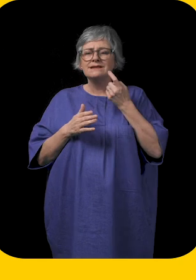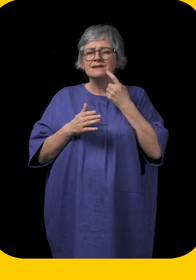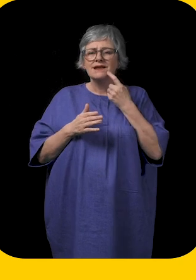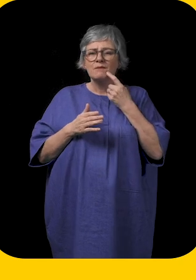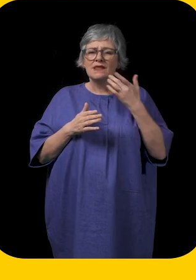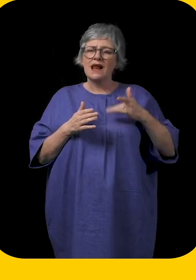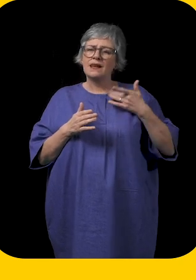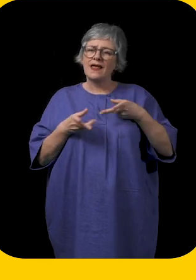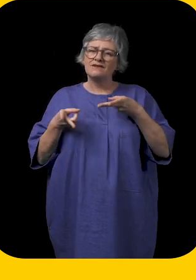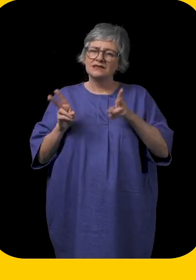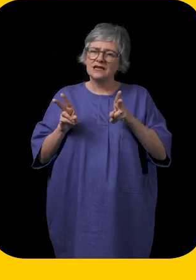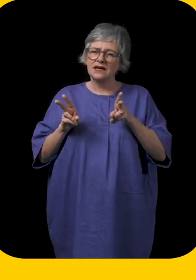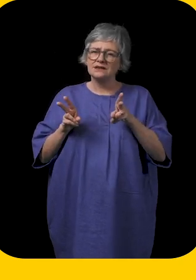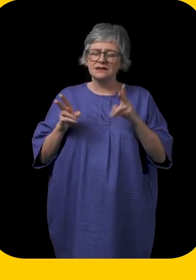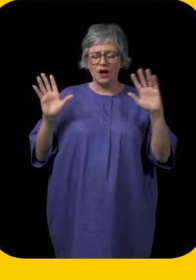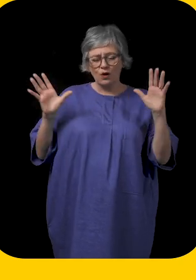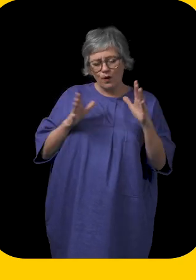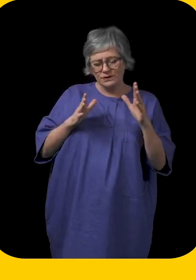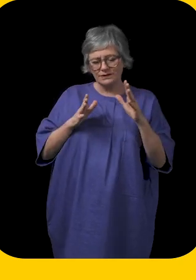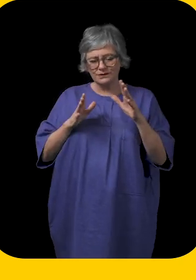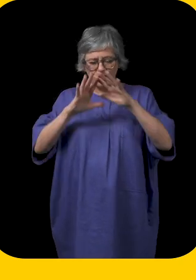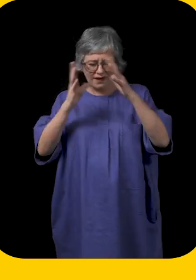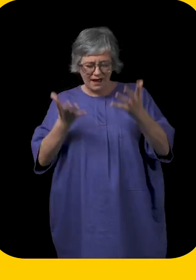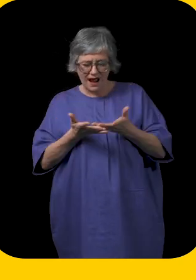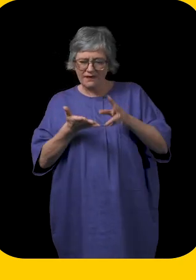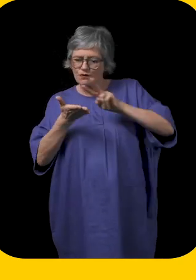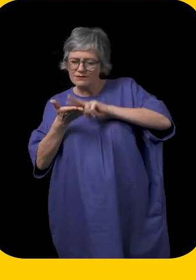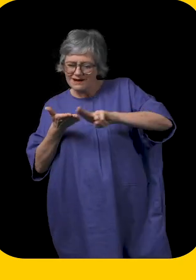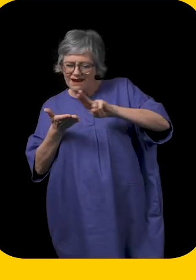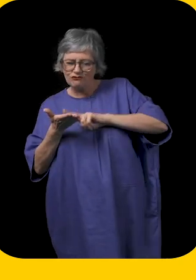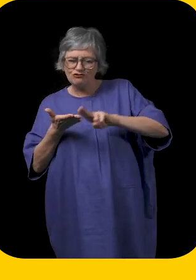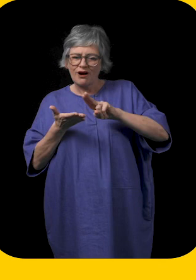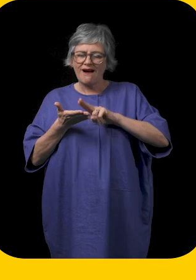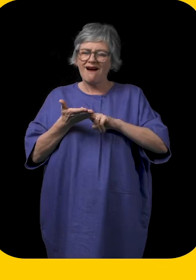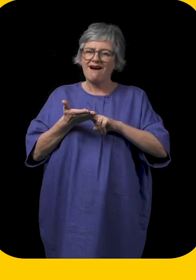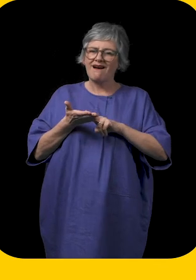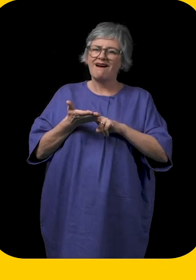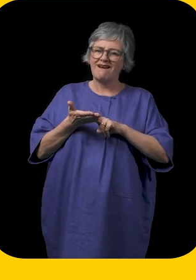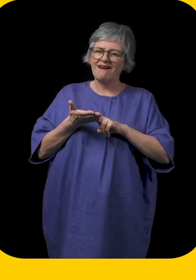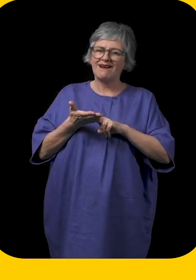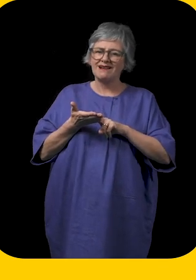know, go back to living more simple lifestyles, closer to the earth, closer to nature.